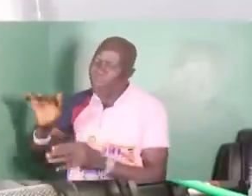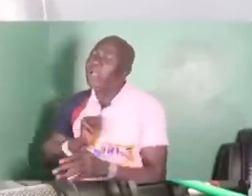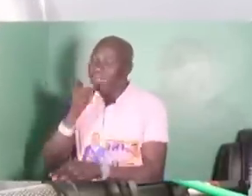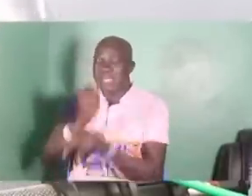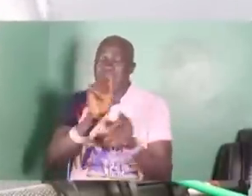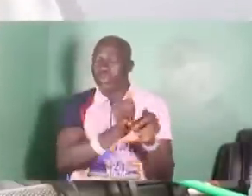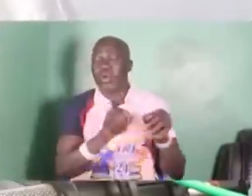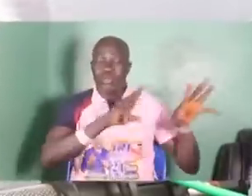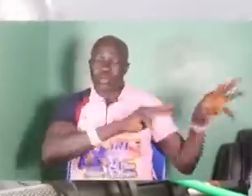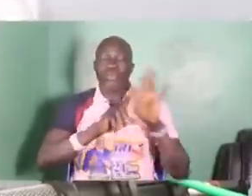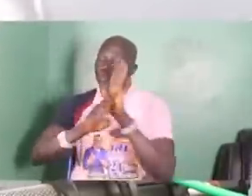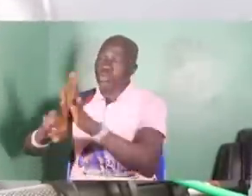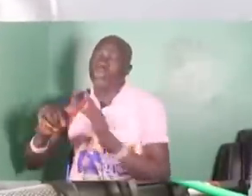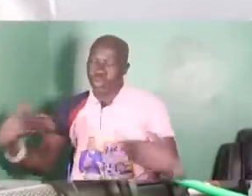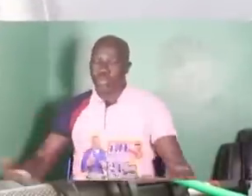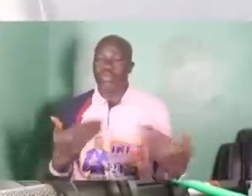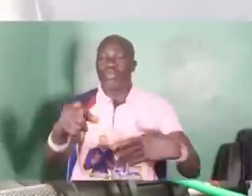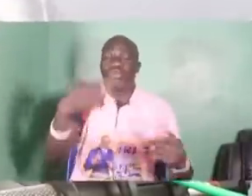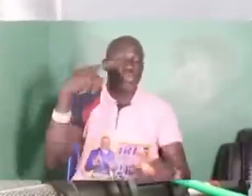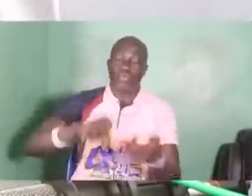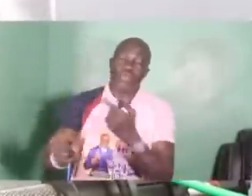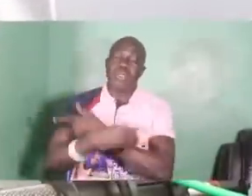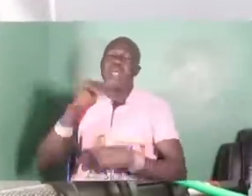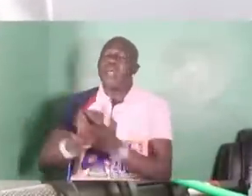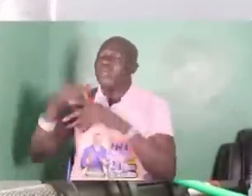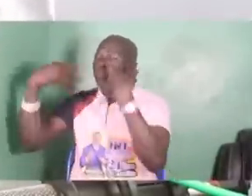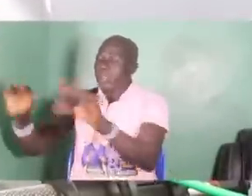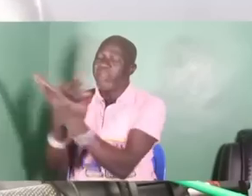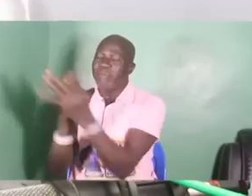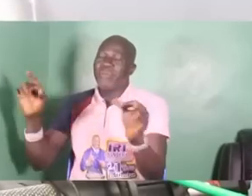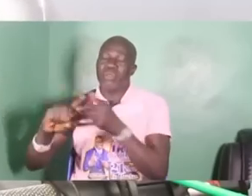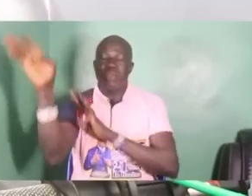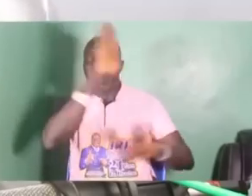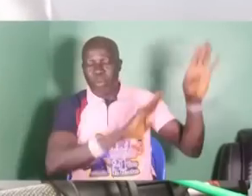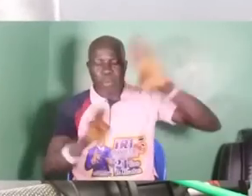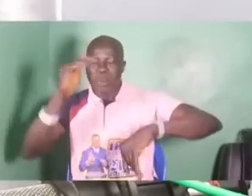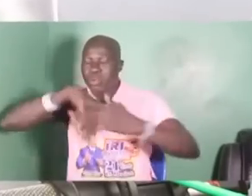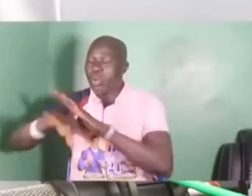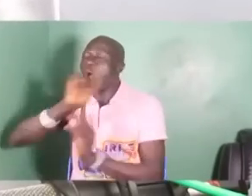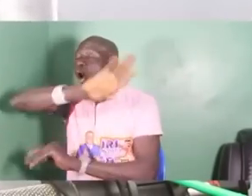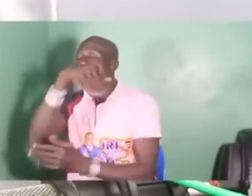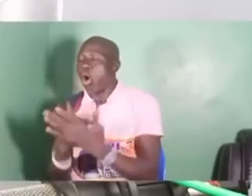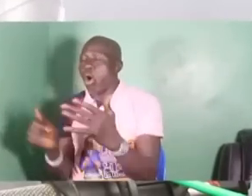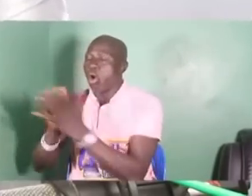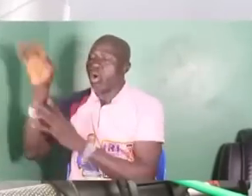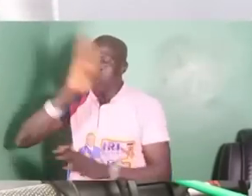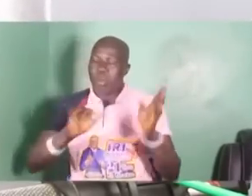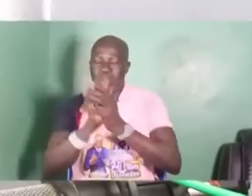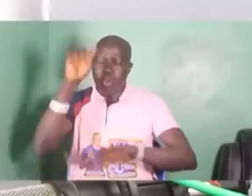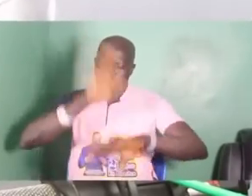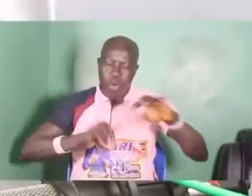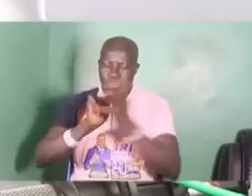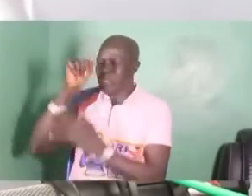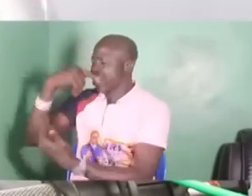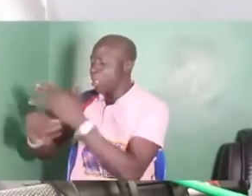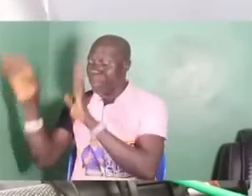3 ati ni United and UK libaba send libana ya gbogbo e te fe josin wajo olorun I want to worship before the